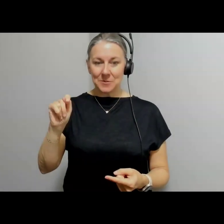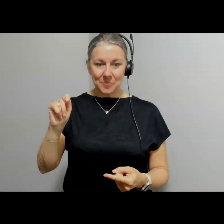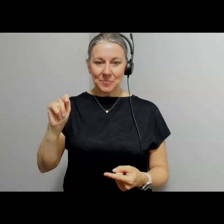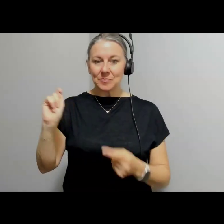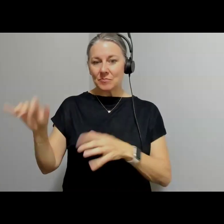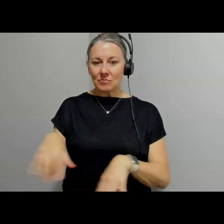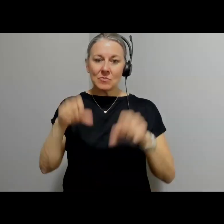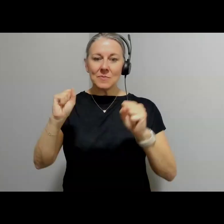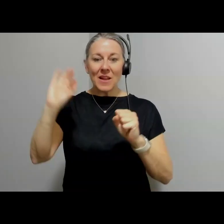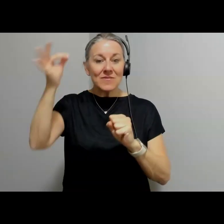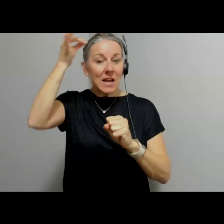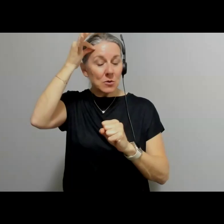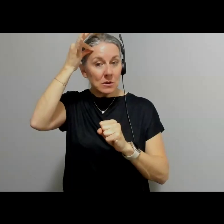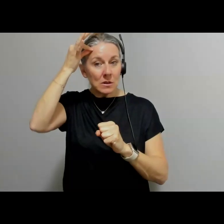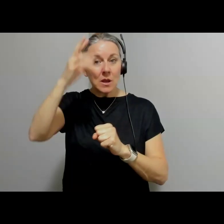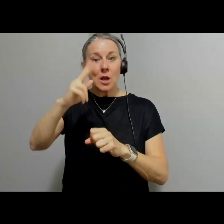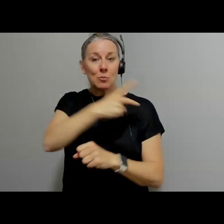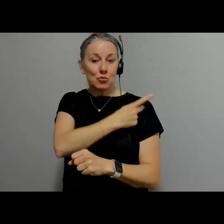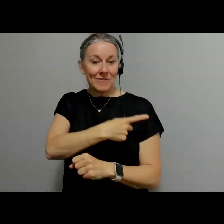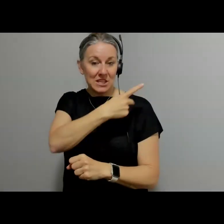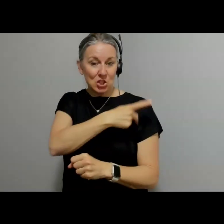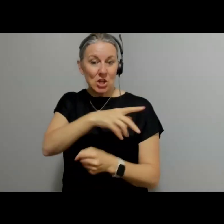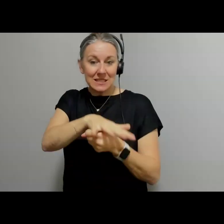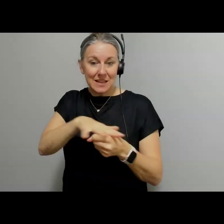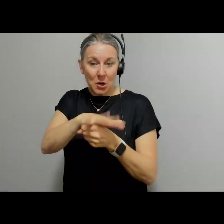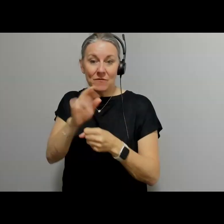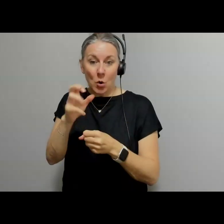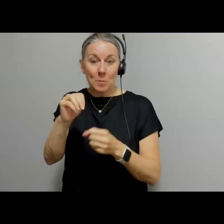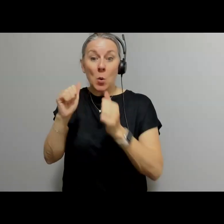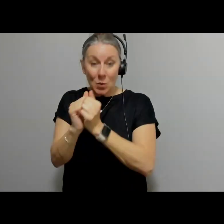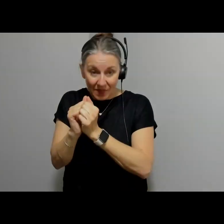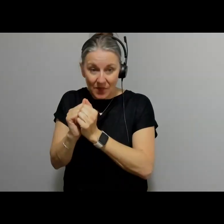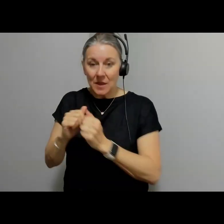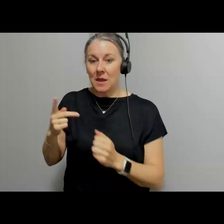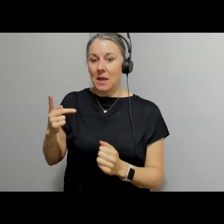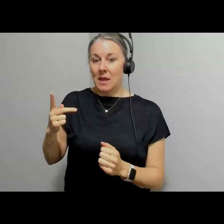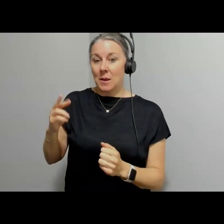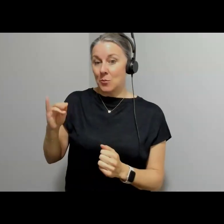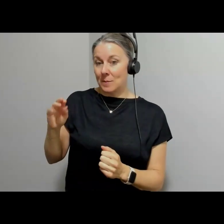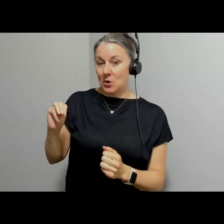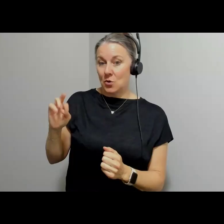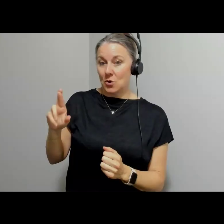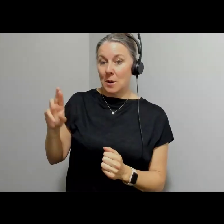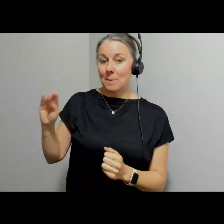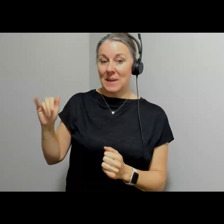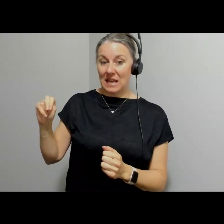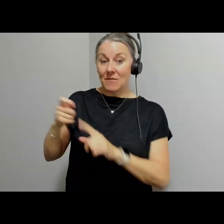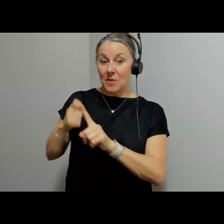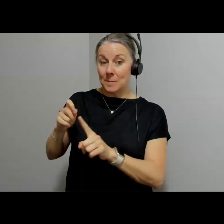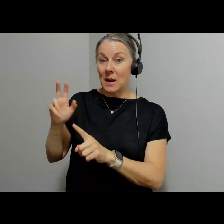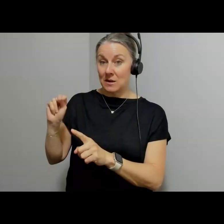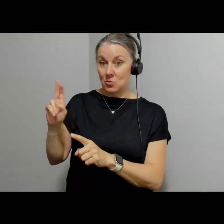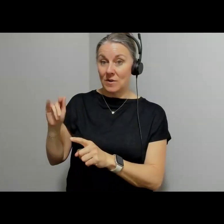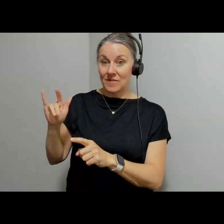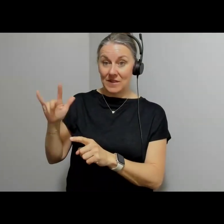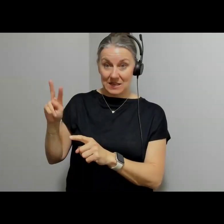Nunavut, as well as other ministers responsible for seniors. And that was a really eye-opening experience for